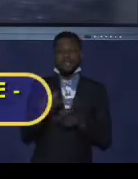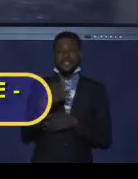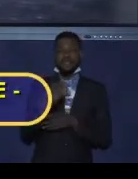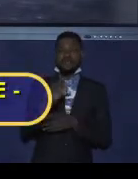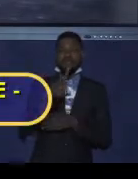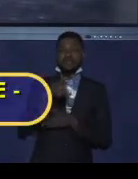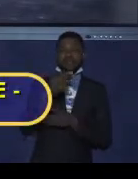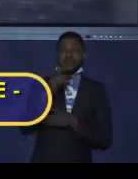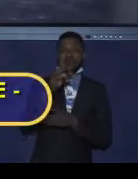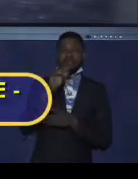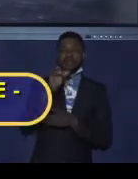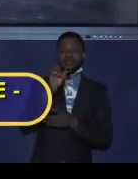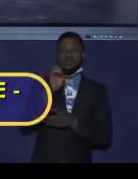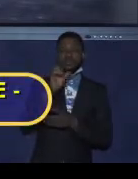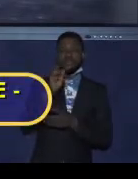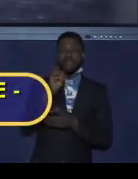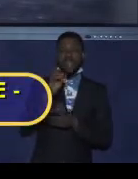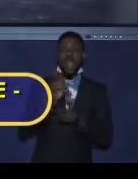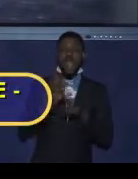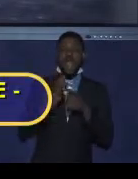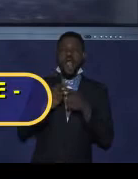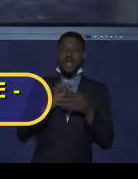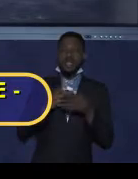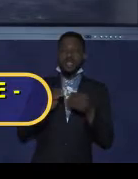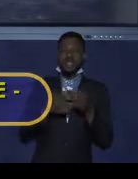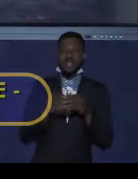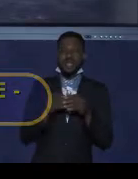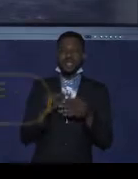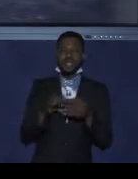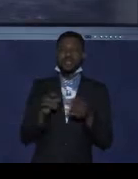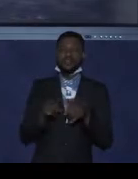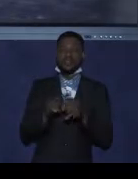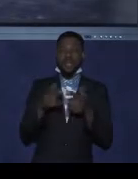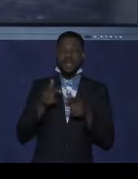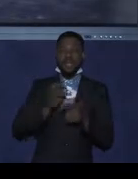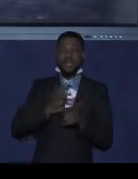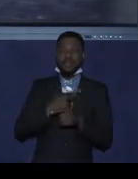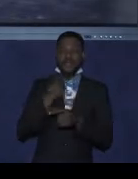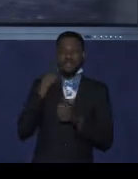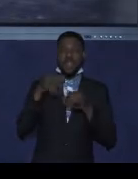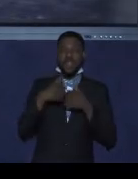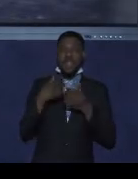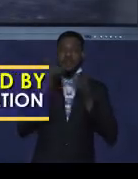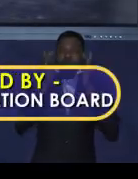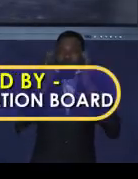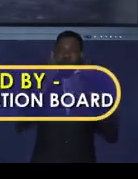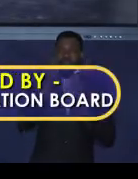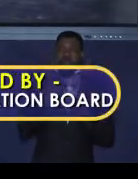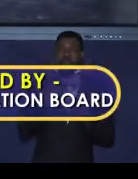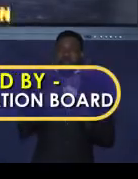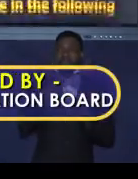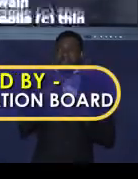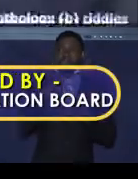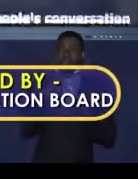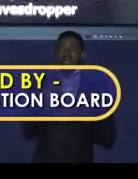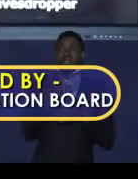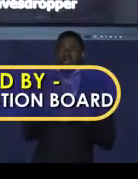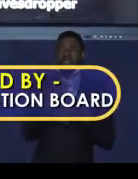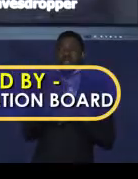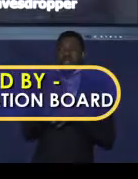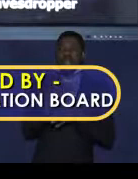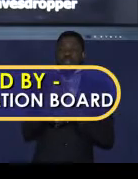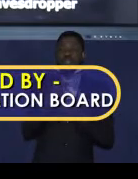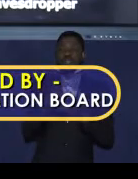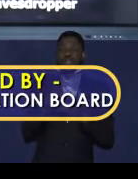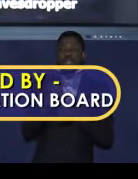used in place of phrases or sentences. So let's see how attentive you have been in the course